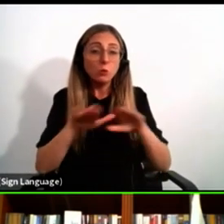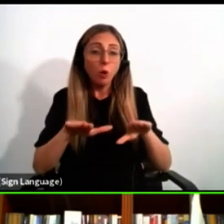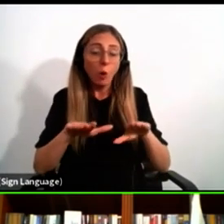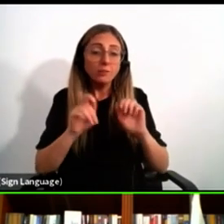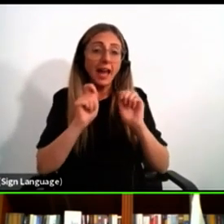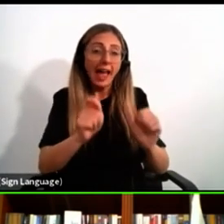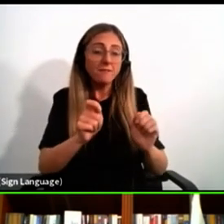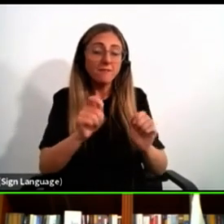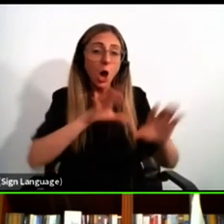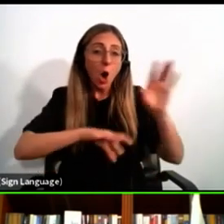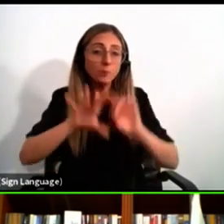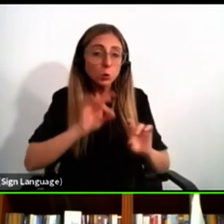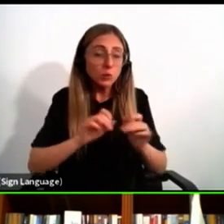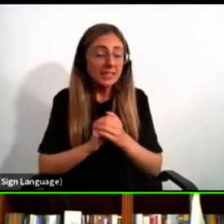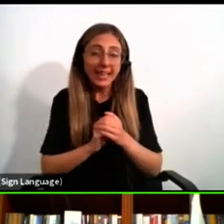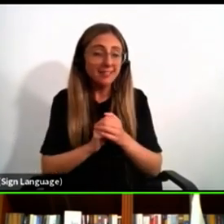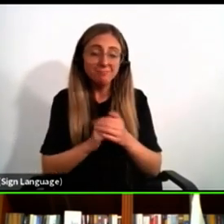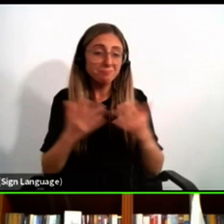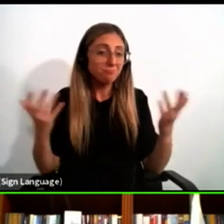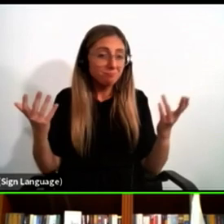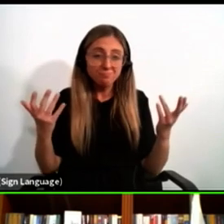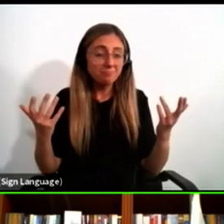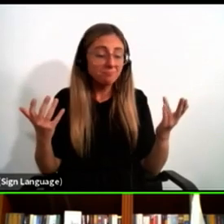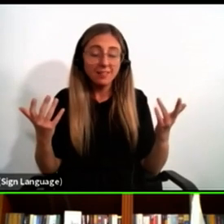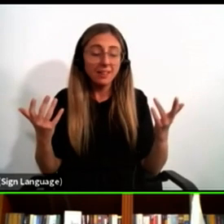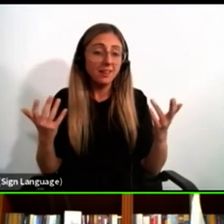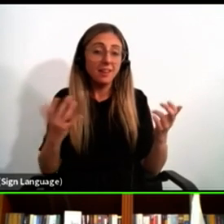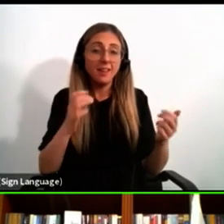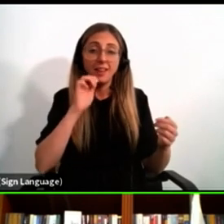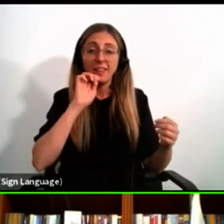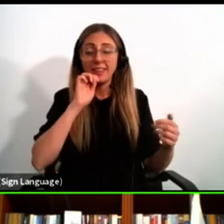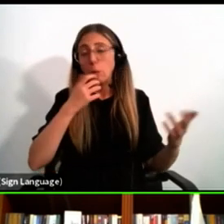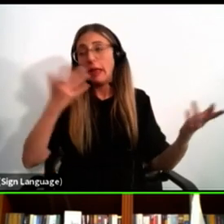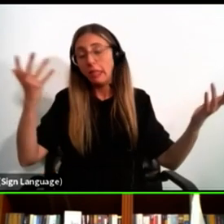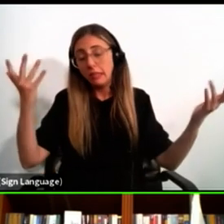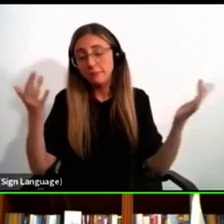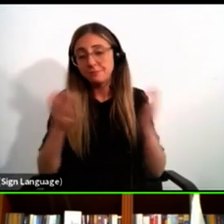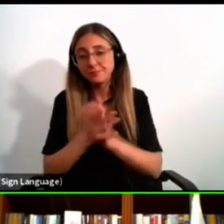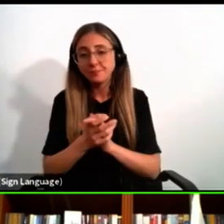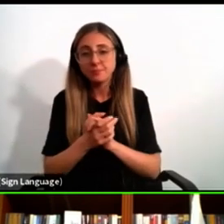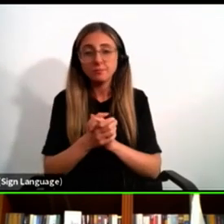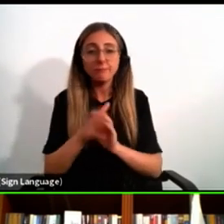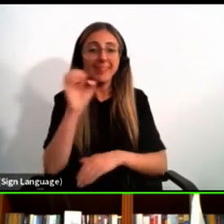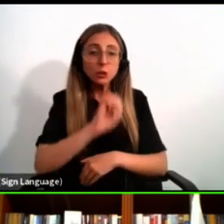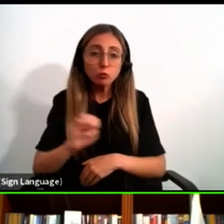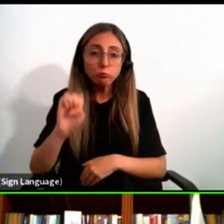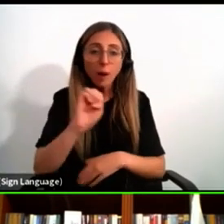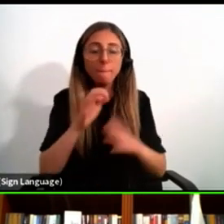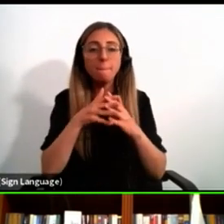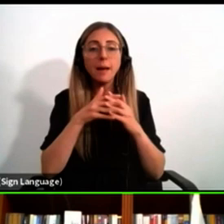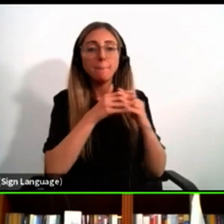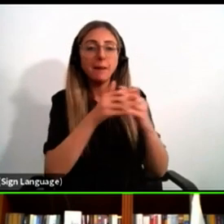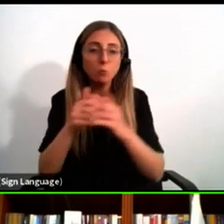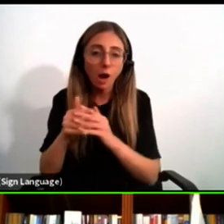opportunity, they will go to the markets where those things are offered. And invariably they are in Europe or America or